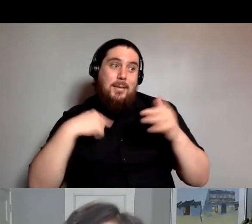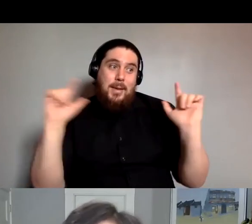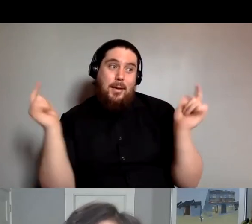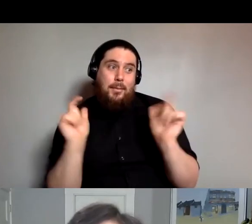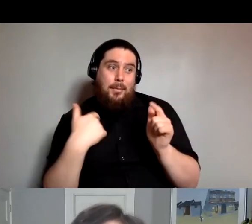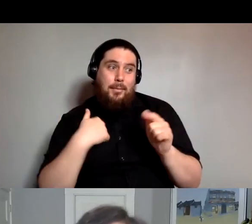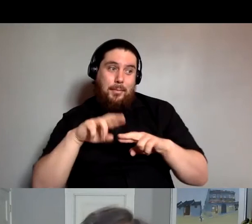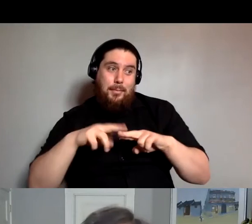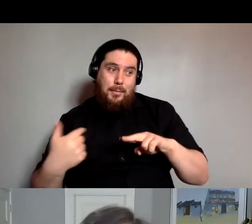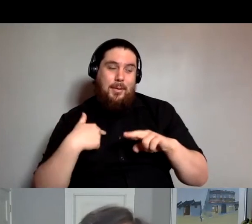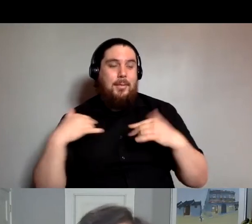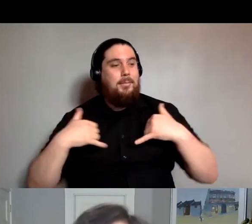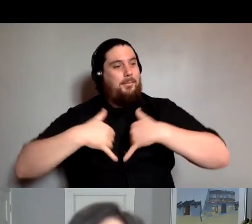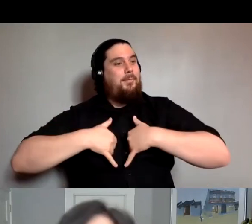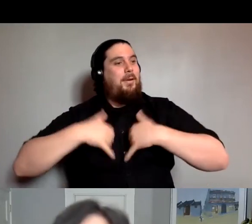fit that jacket now.